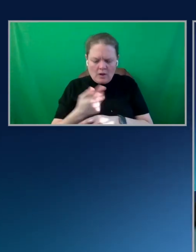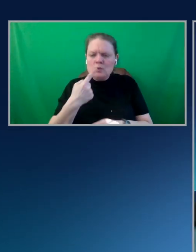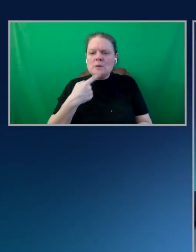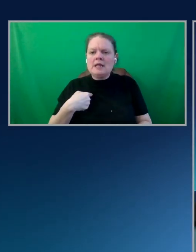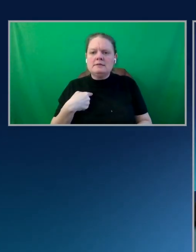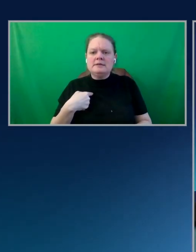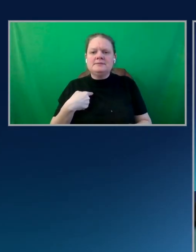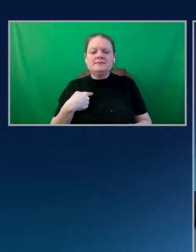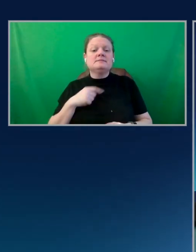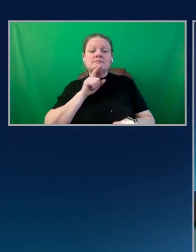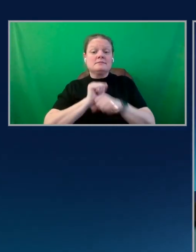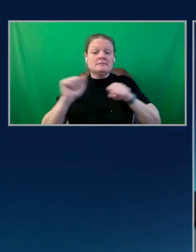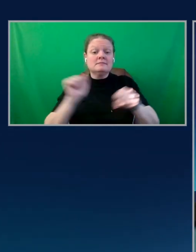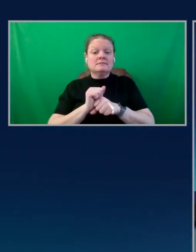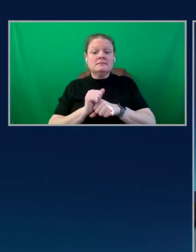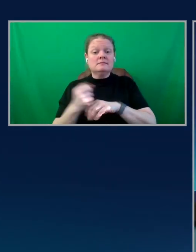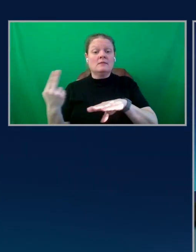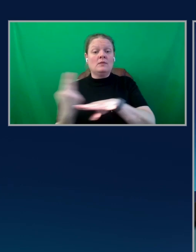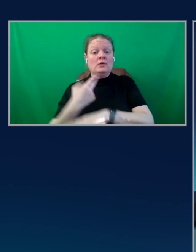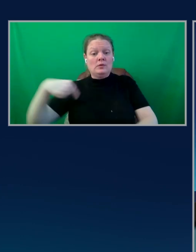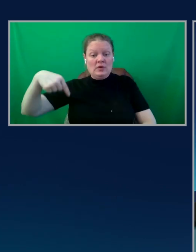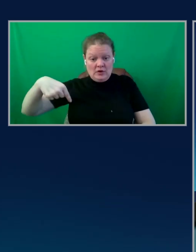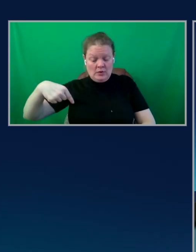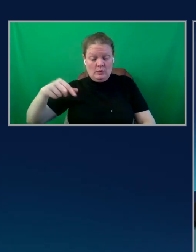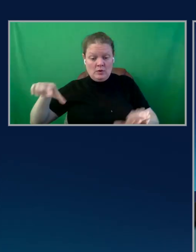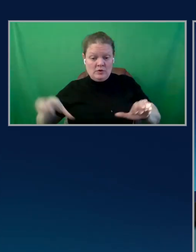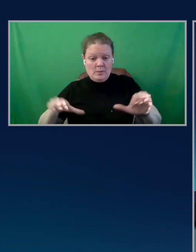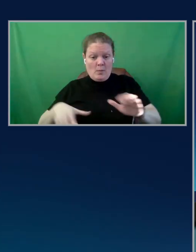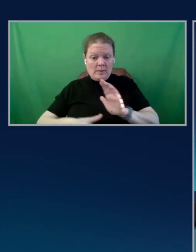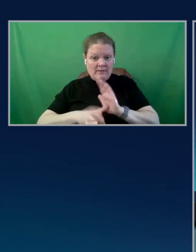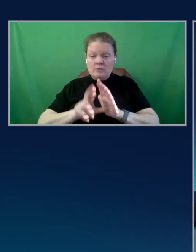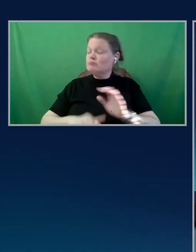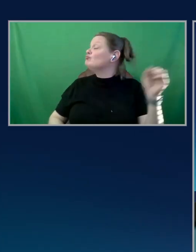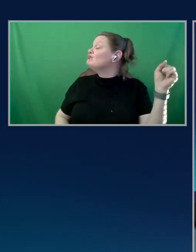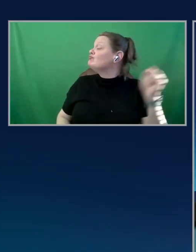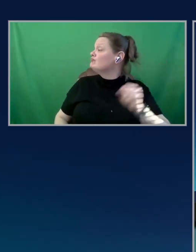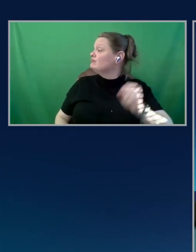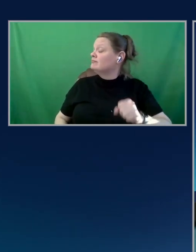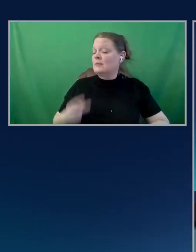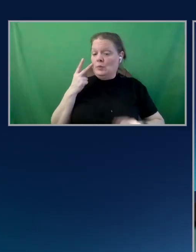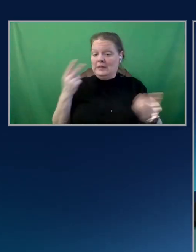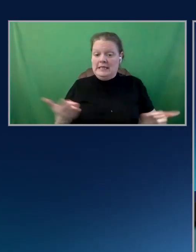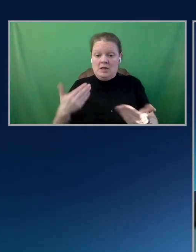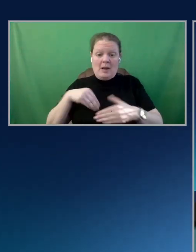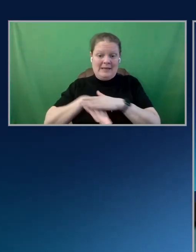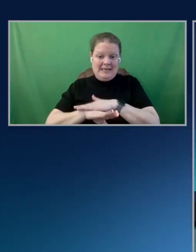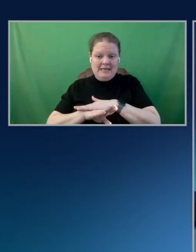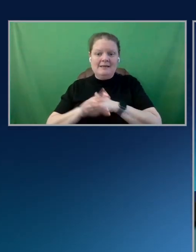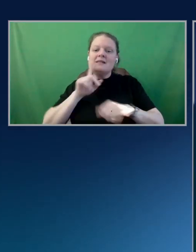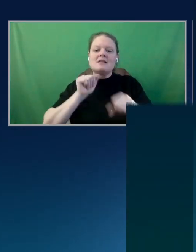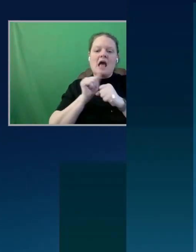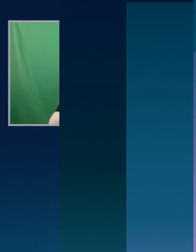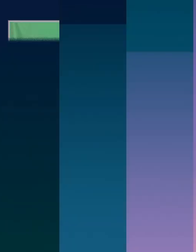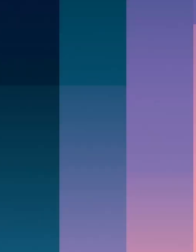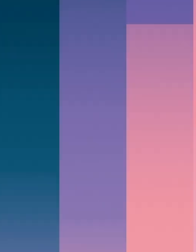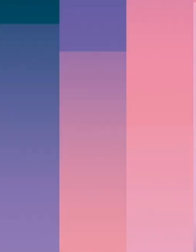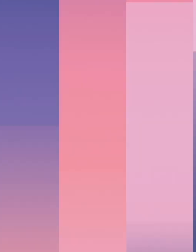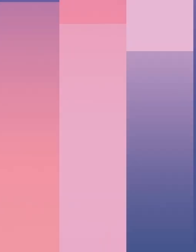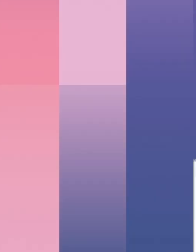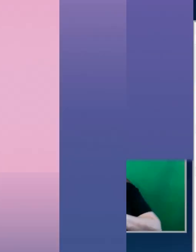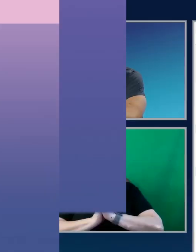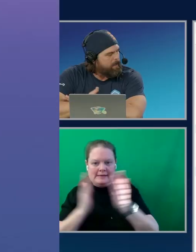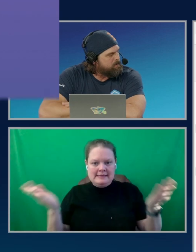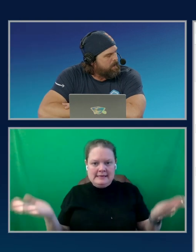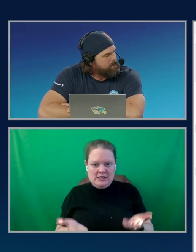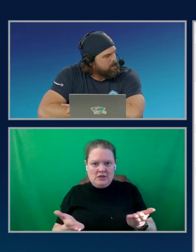actually use Q to perform the review. Yeah. So as you can see here, I'm in the actual merge request right here, and